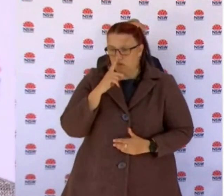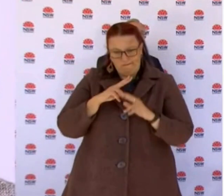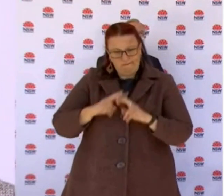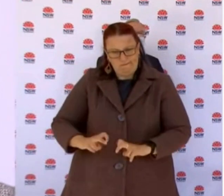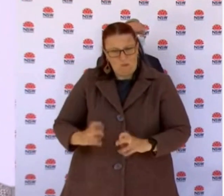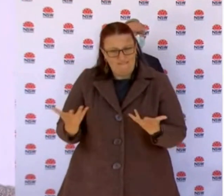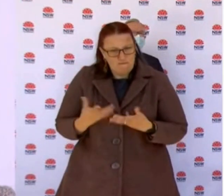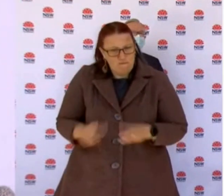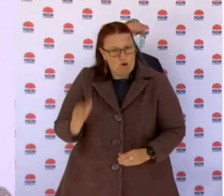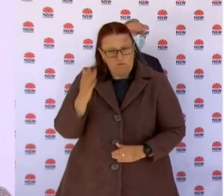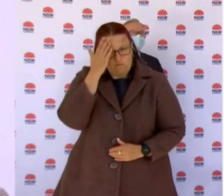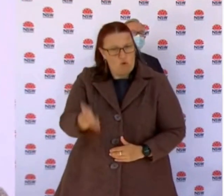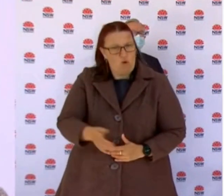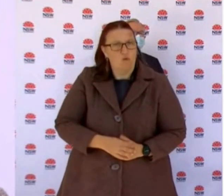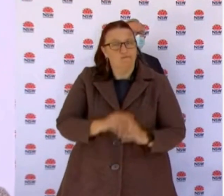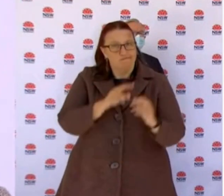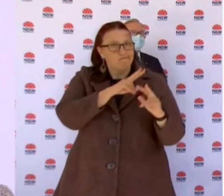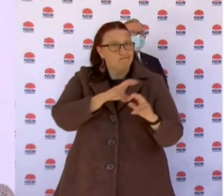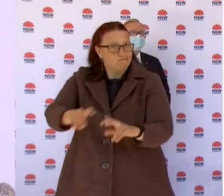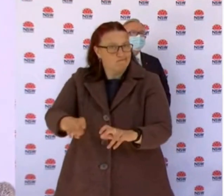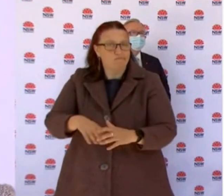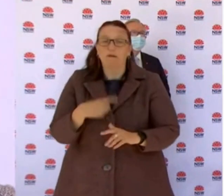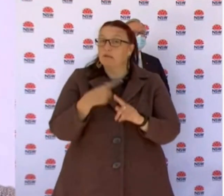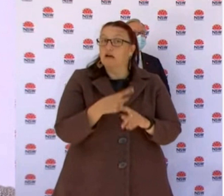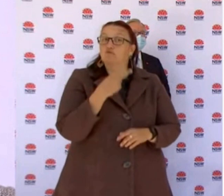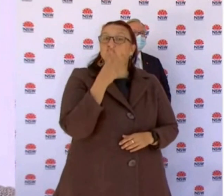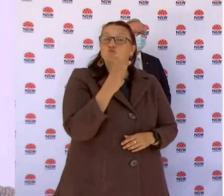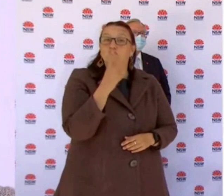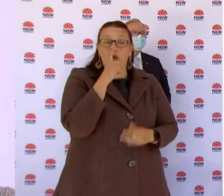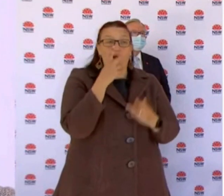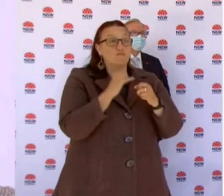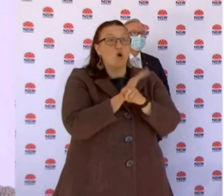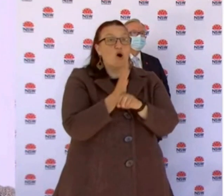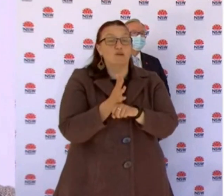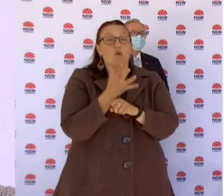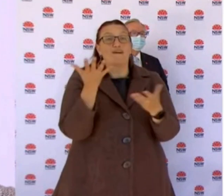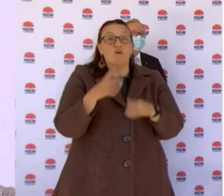and 2 new cases were acquired overseas. We've had